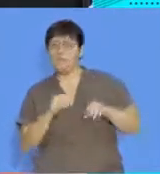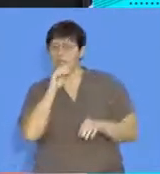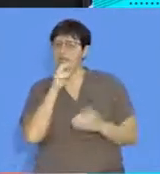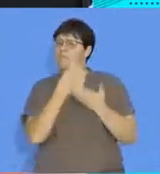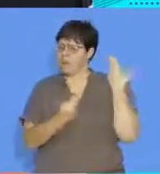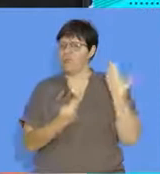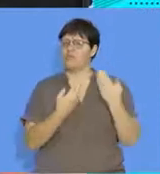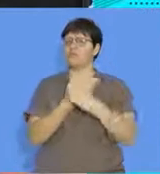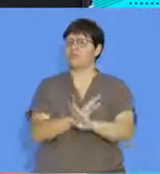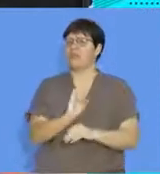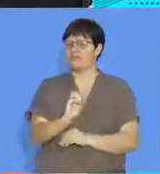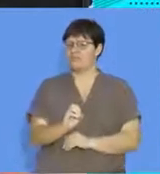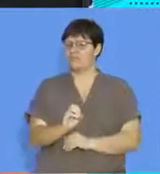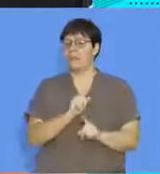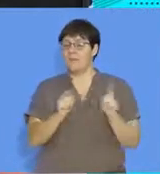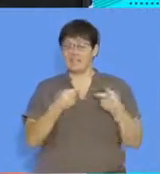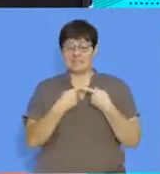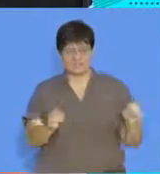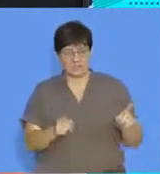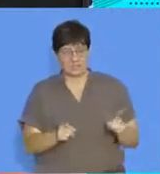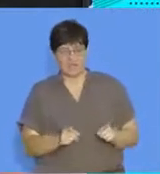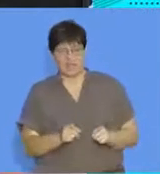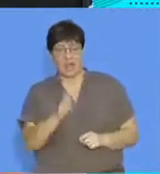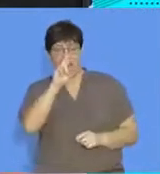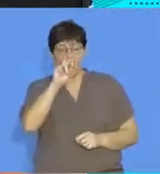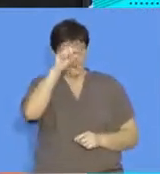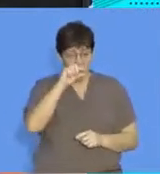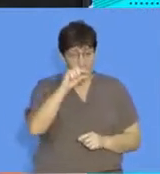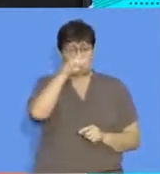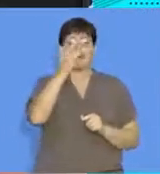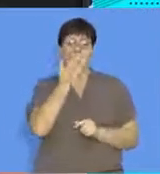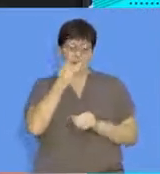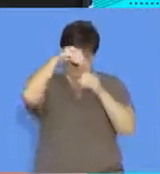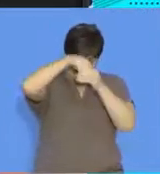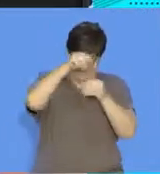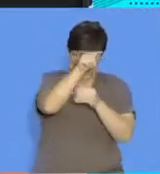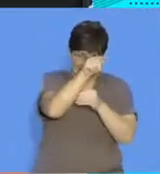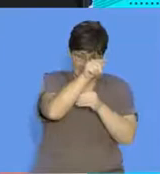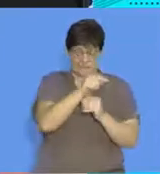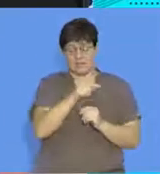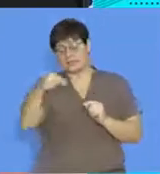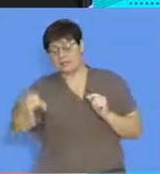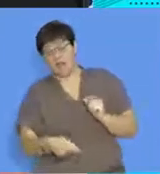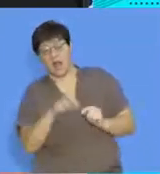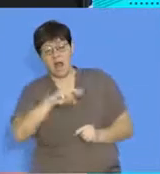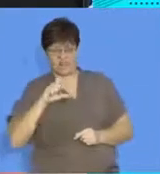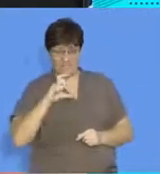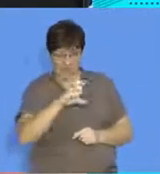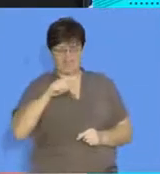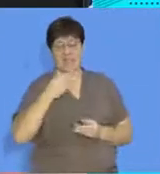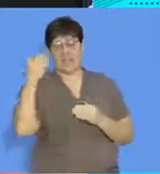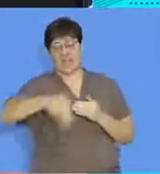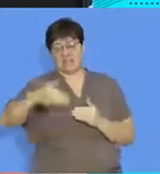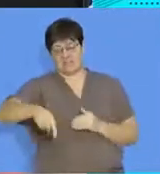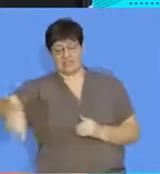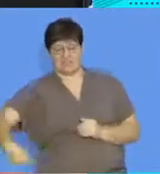uppercase R denote resistance, but the distinction, or how do we distinguish between the two? The small letter r represents our